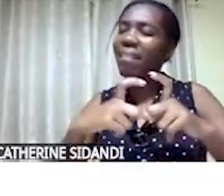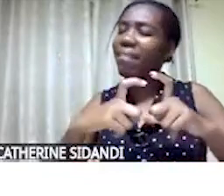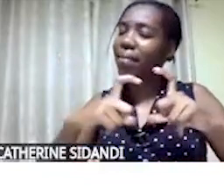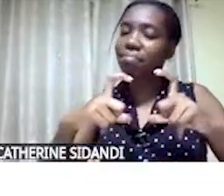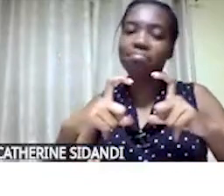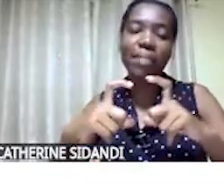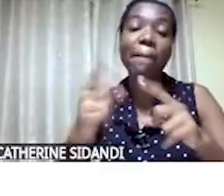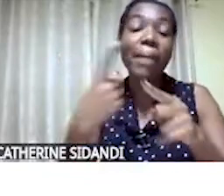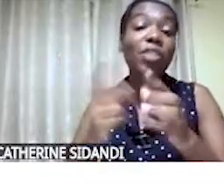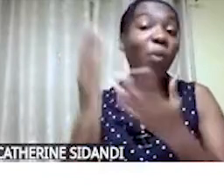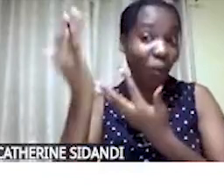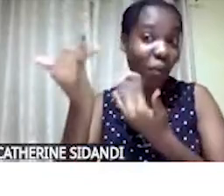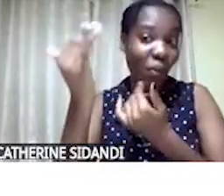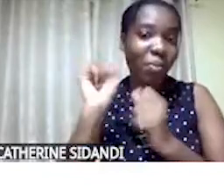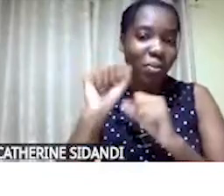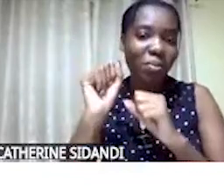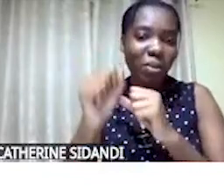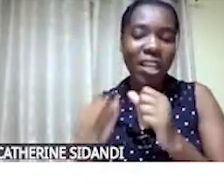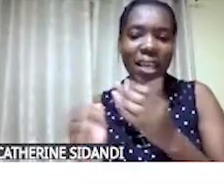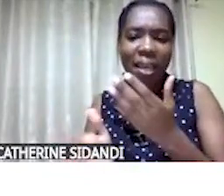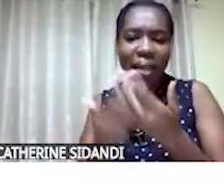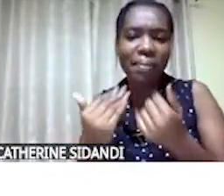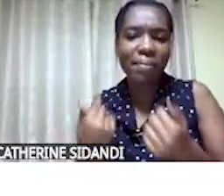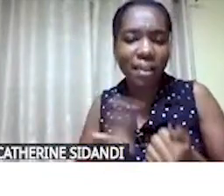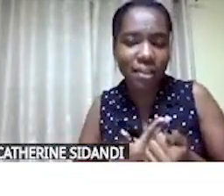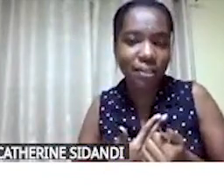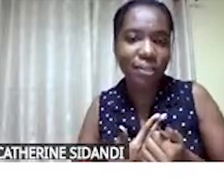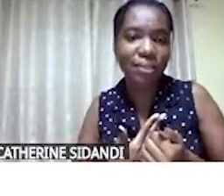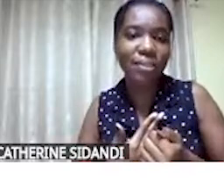us to be able to action some